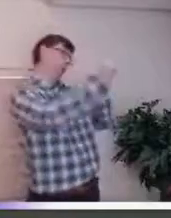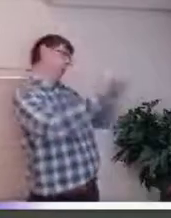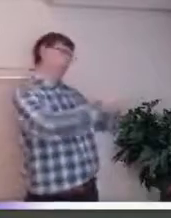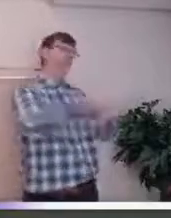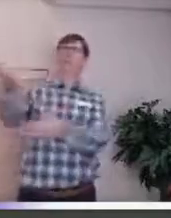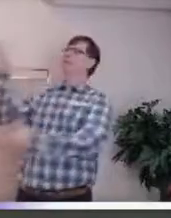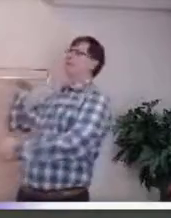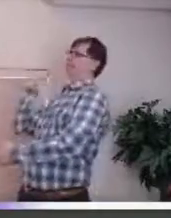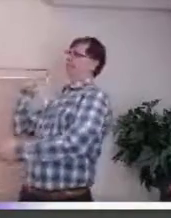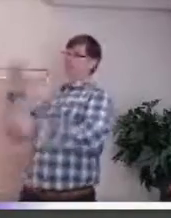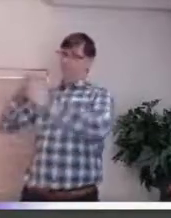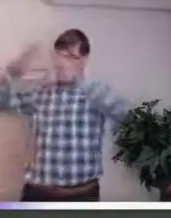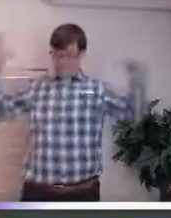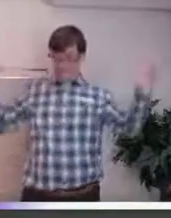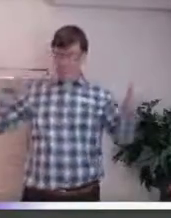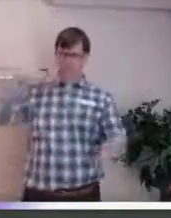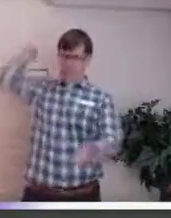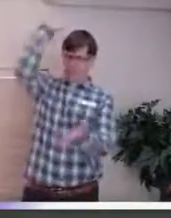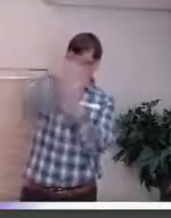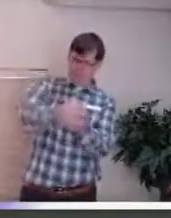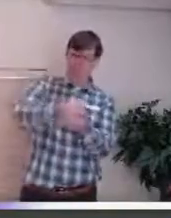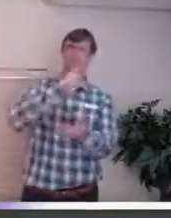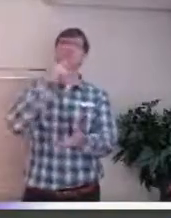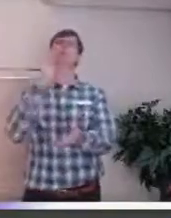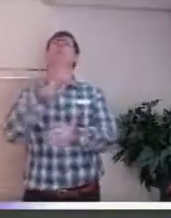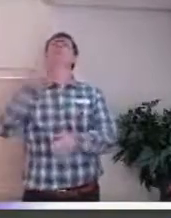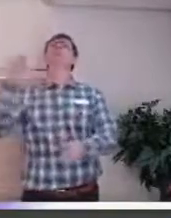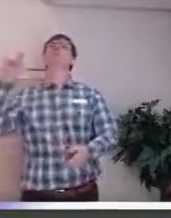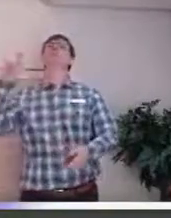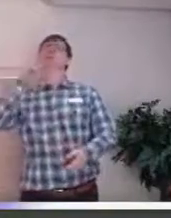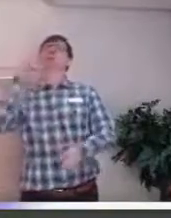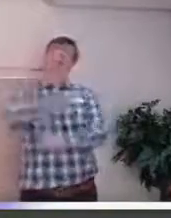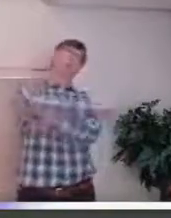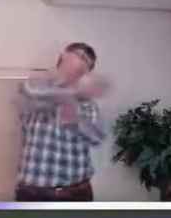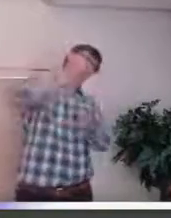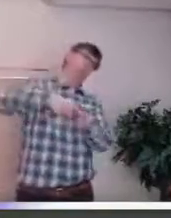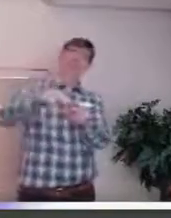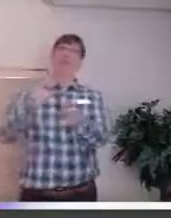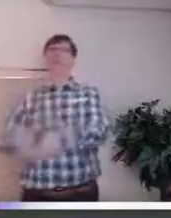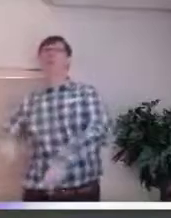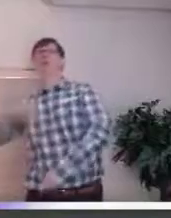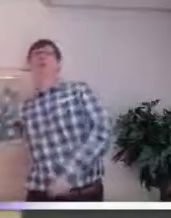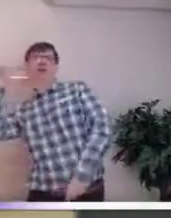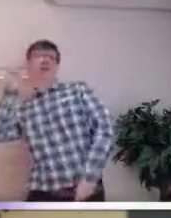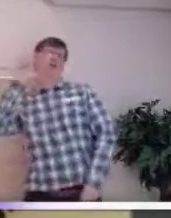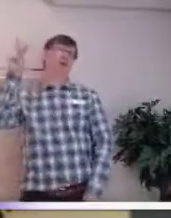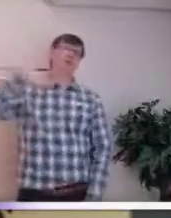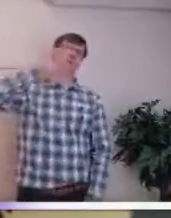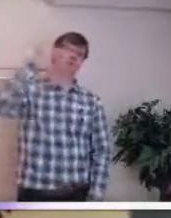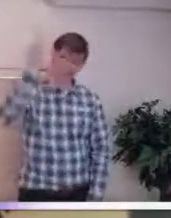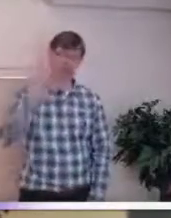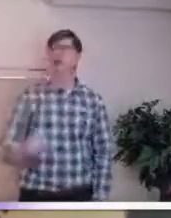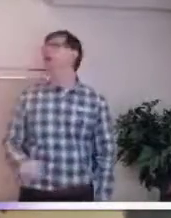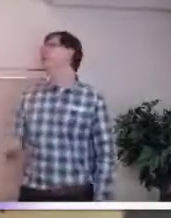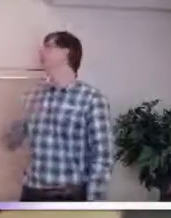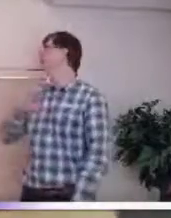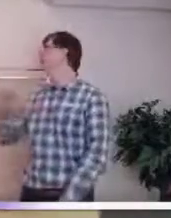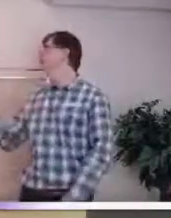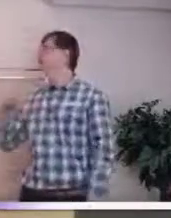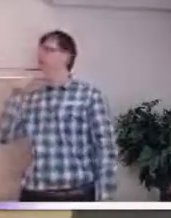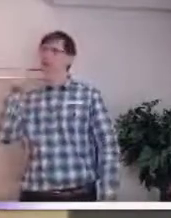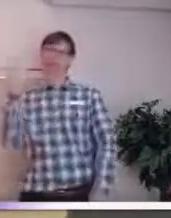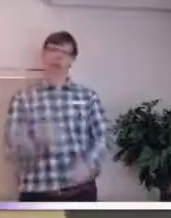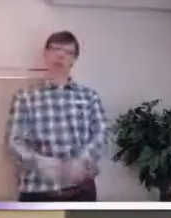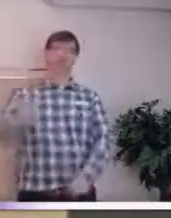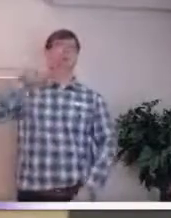by popular demand, Scott Thompson, all the way from Las Vegas. And that